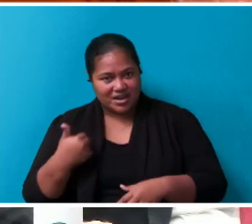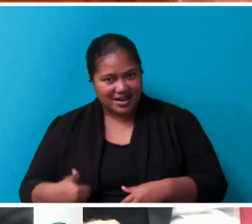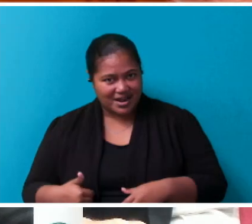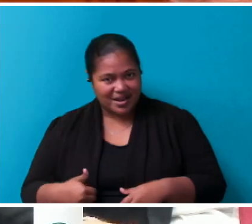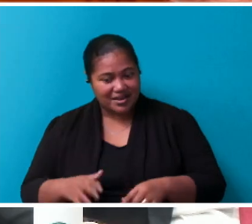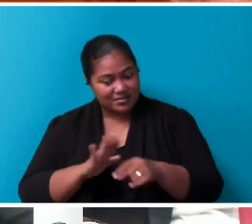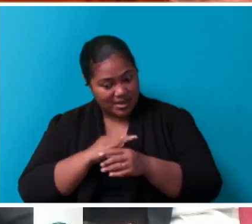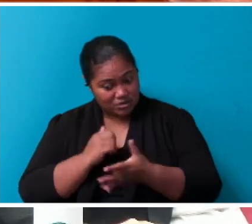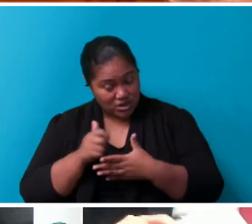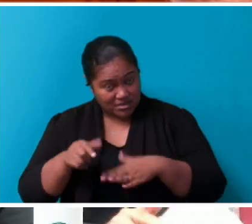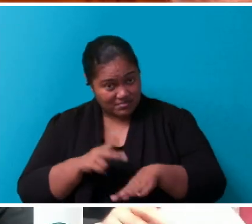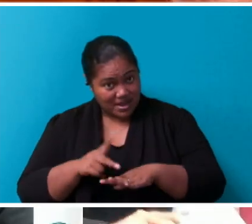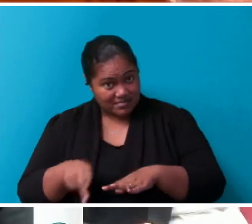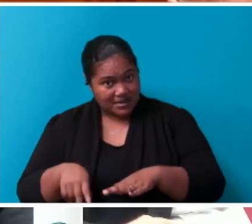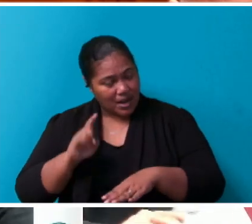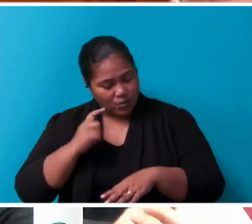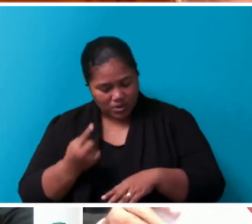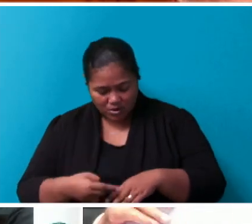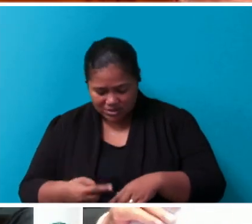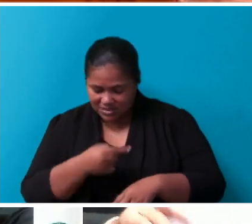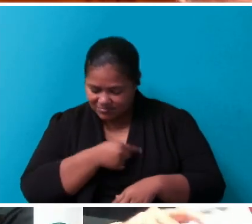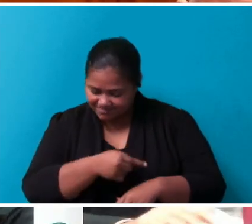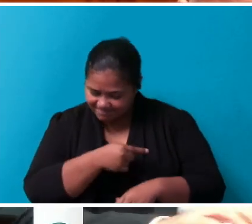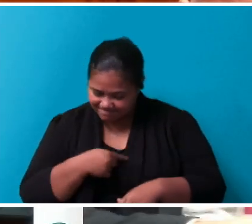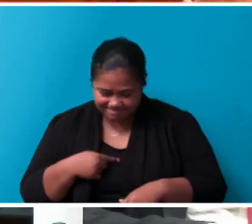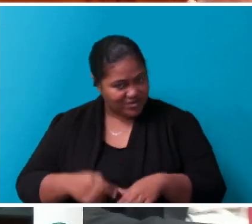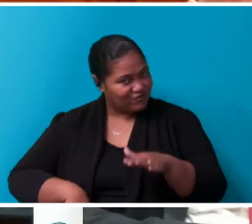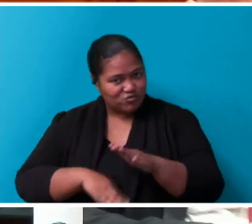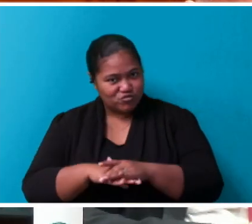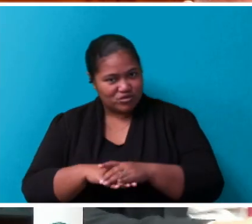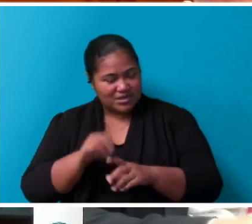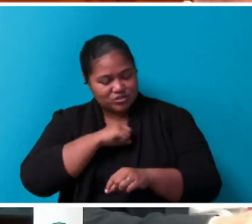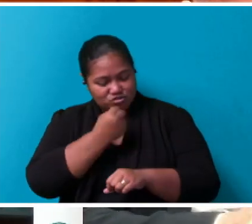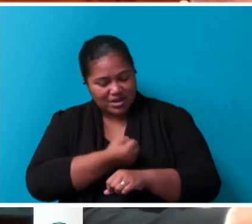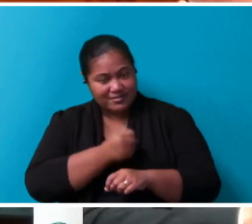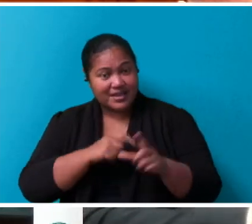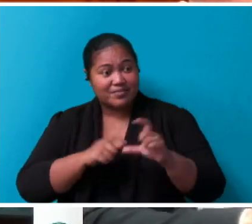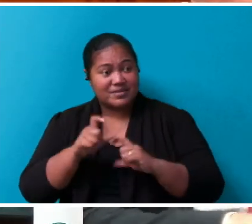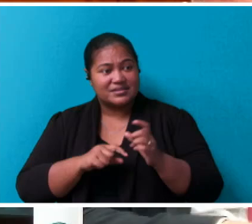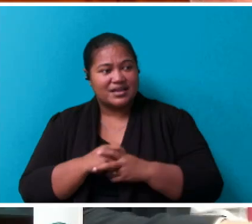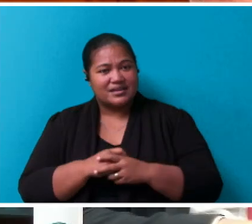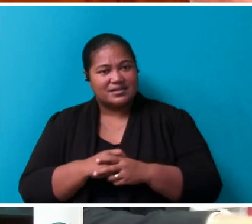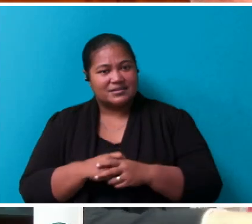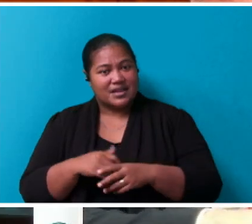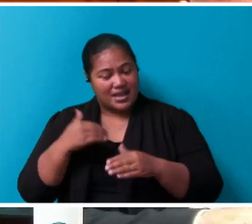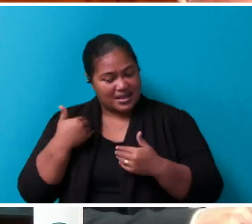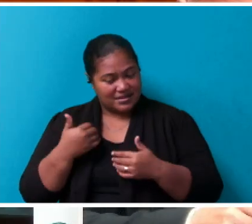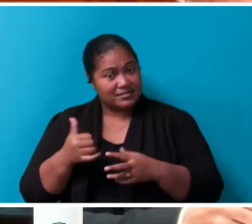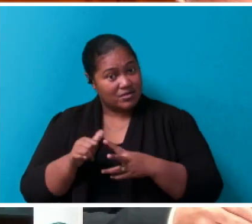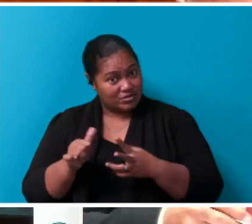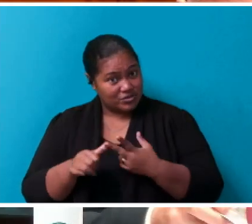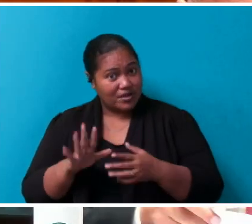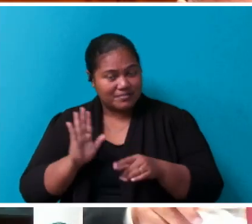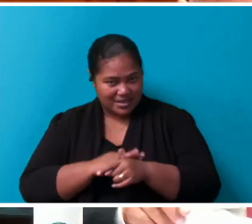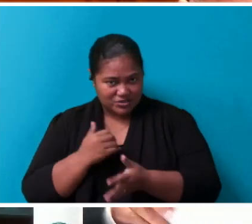Parliament that we remain fully committed to strengthening their capacity and reach to ensure that Fiji is not